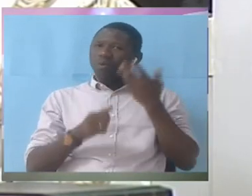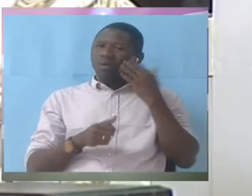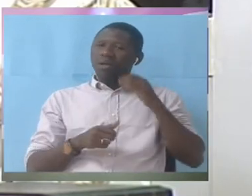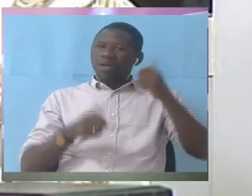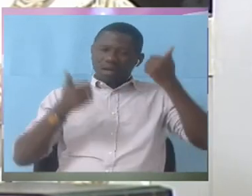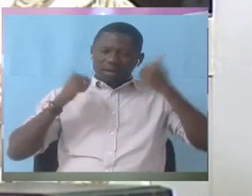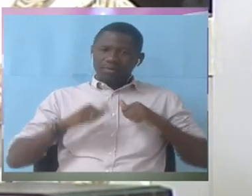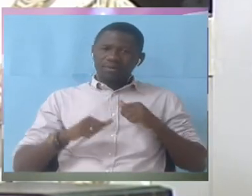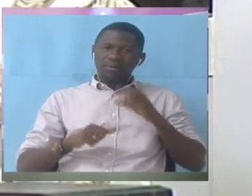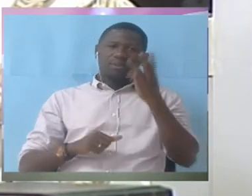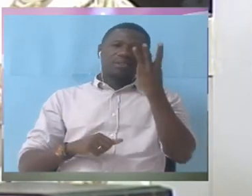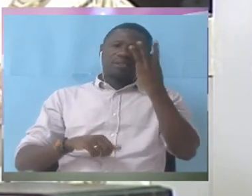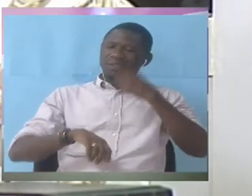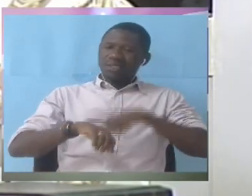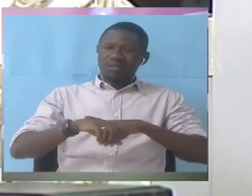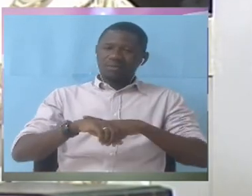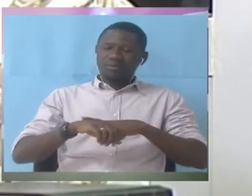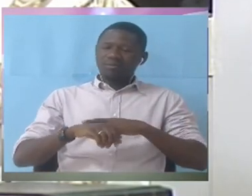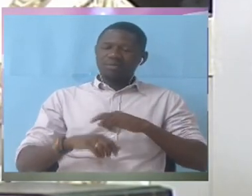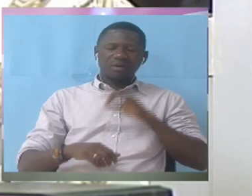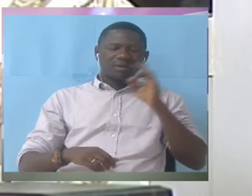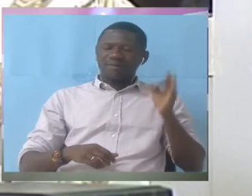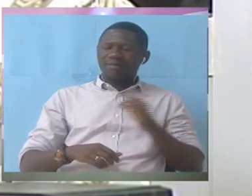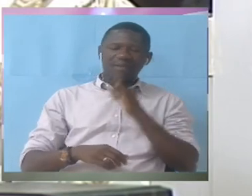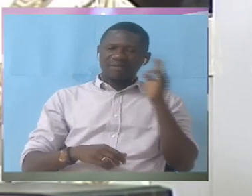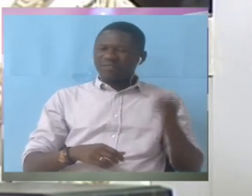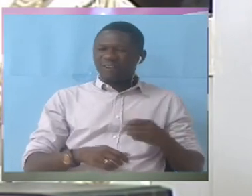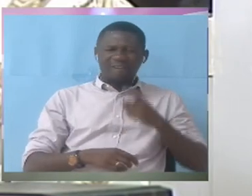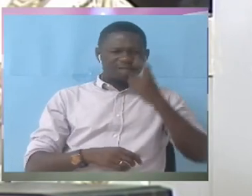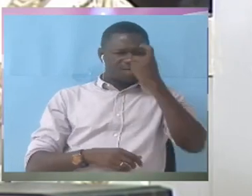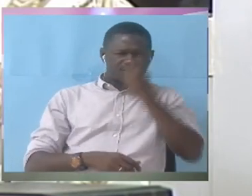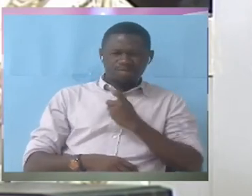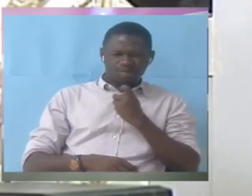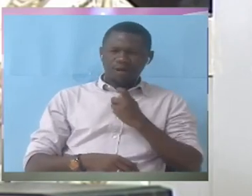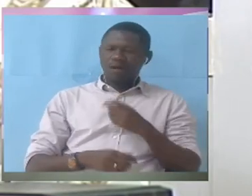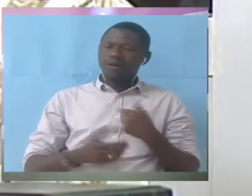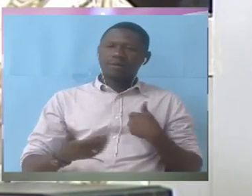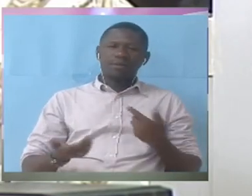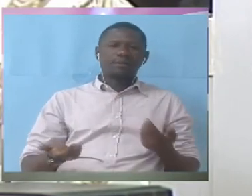I got really, really, really angry. Ma ngi fatale ko bimu amé ñetti yoon